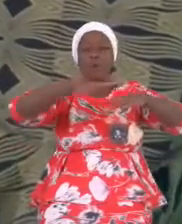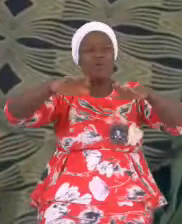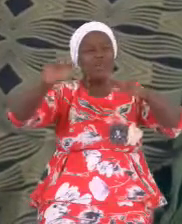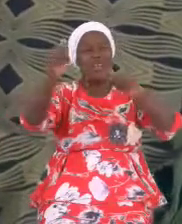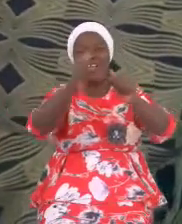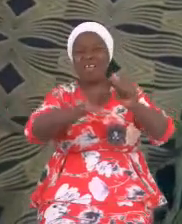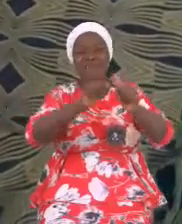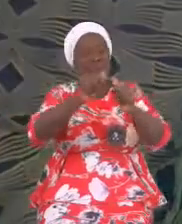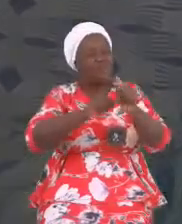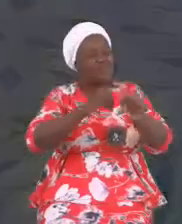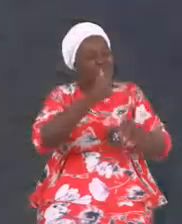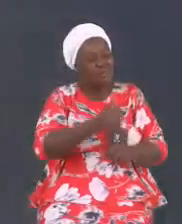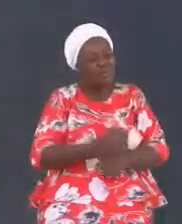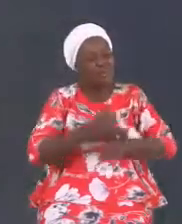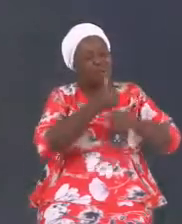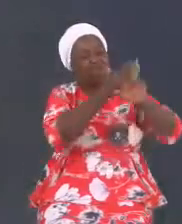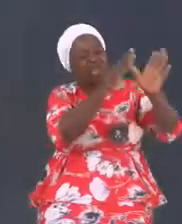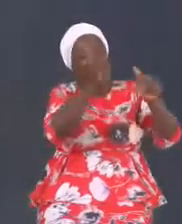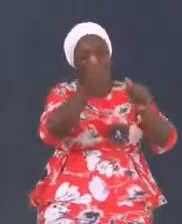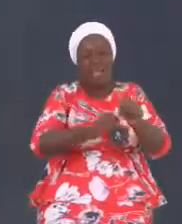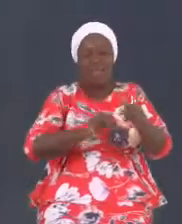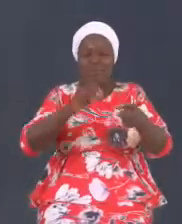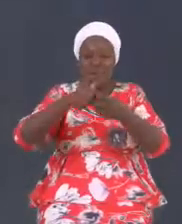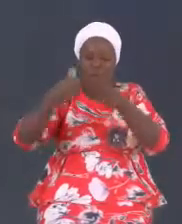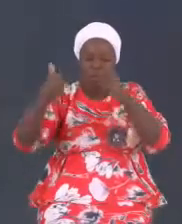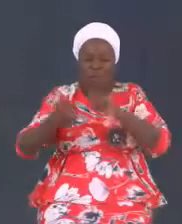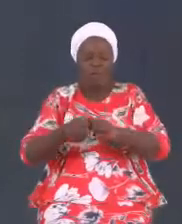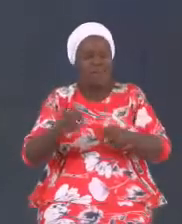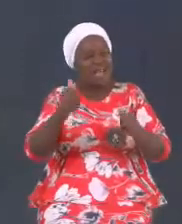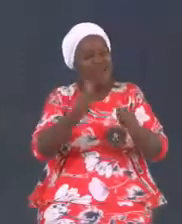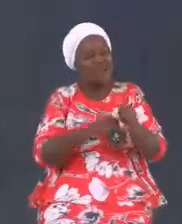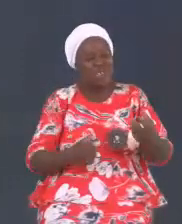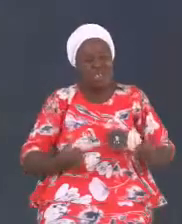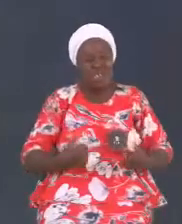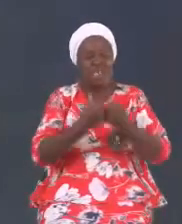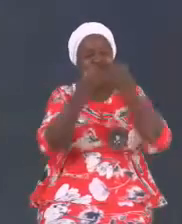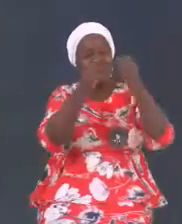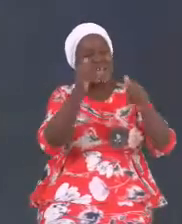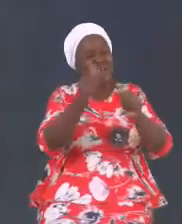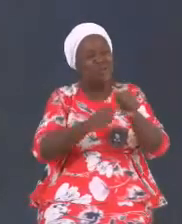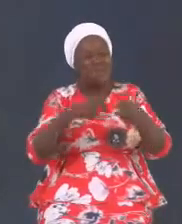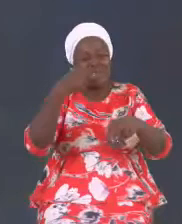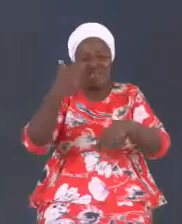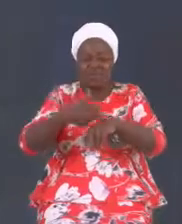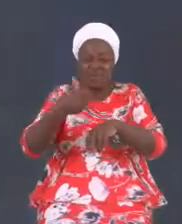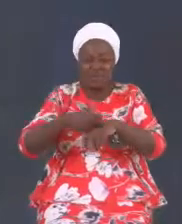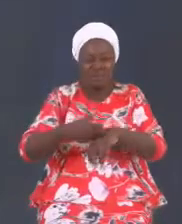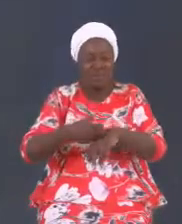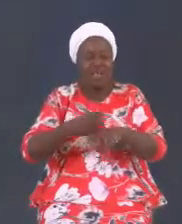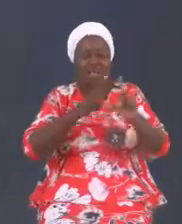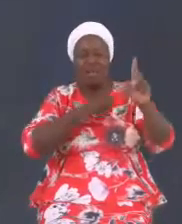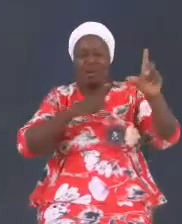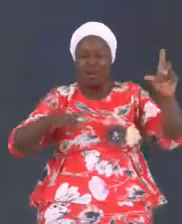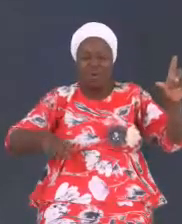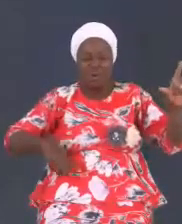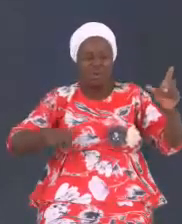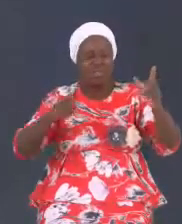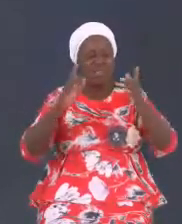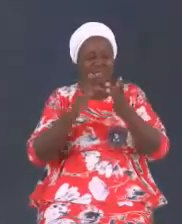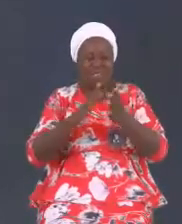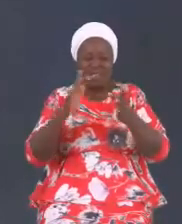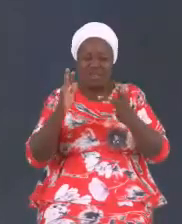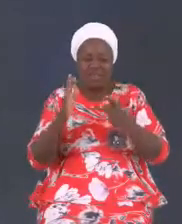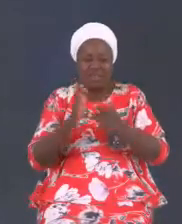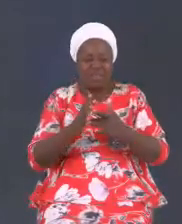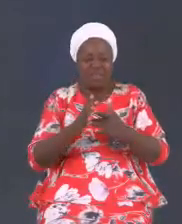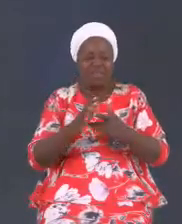mountain, every problem, every challenge, every difficulty. Lord Jesus, you